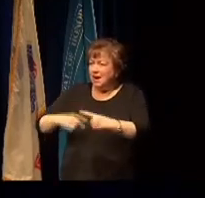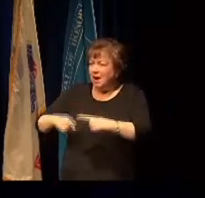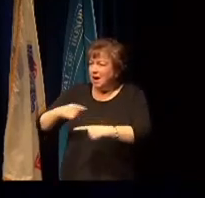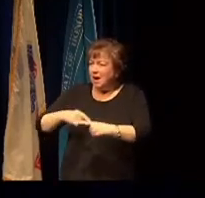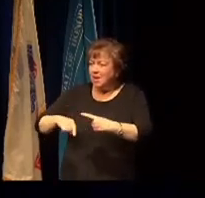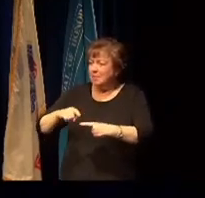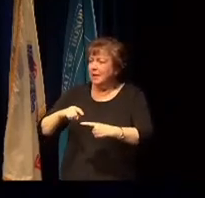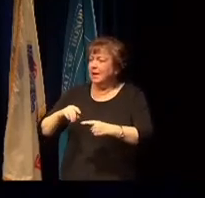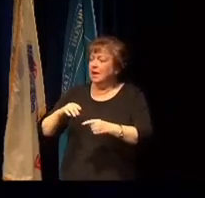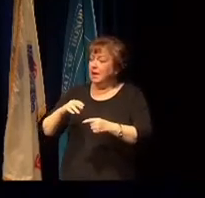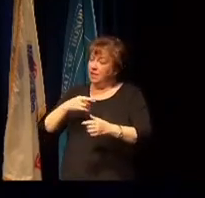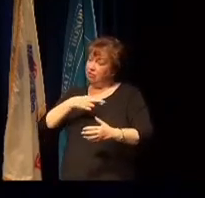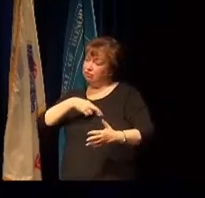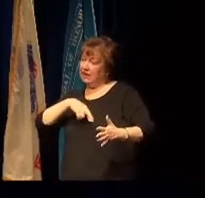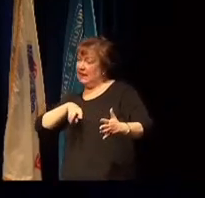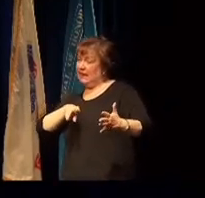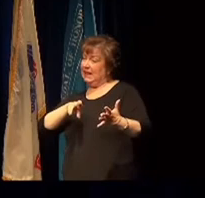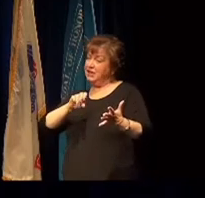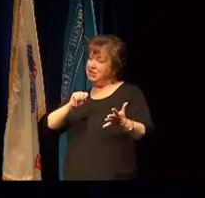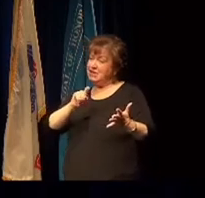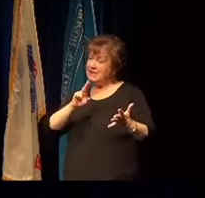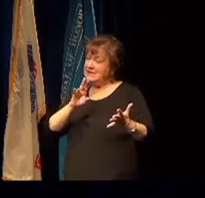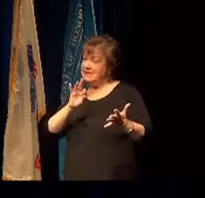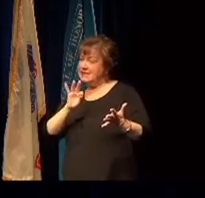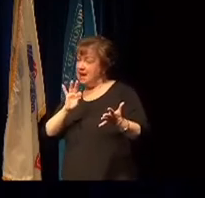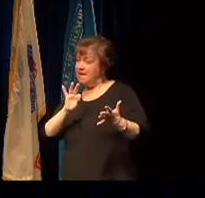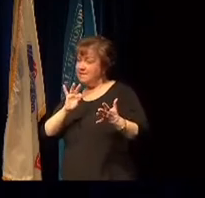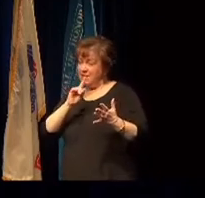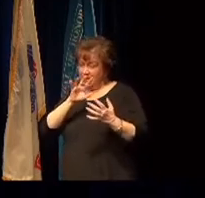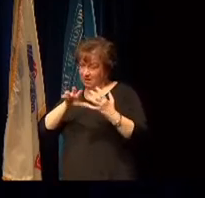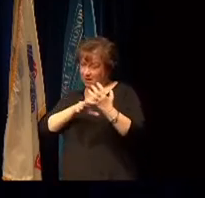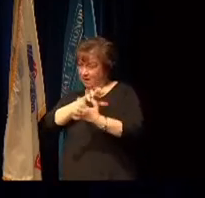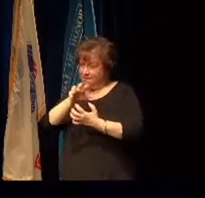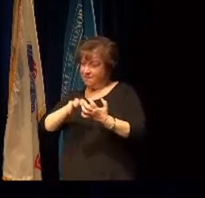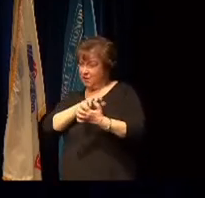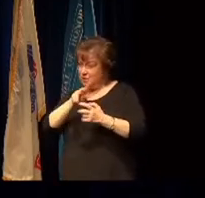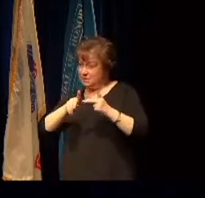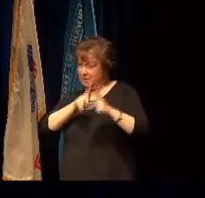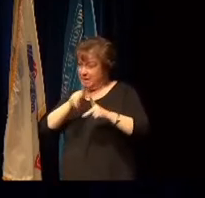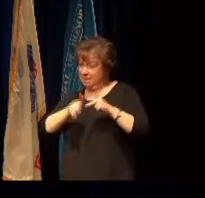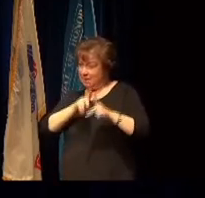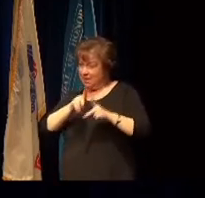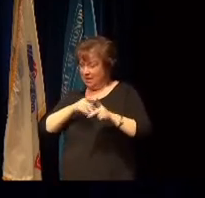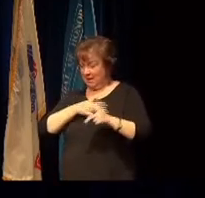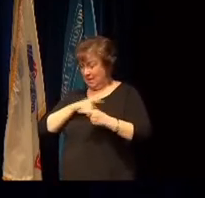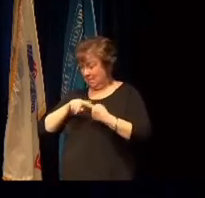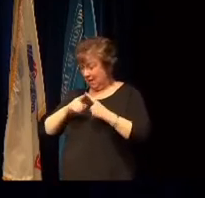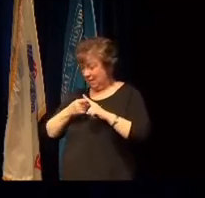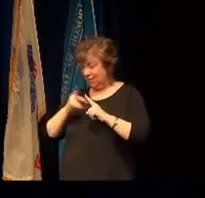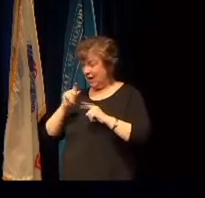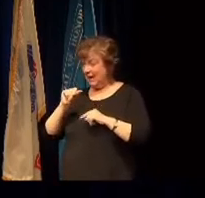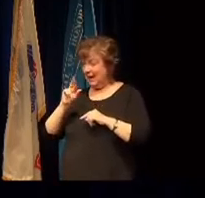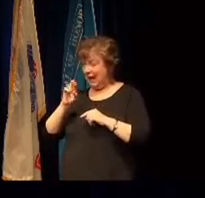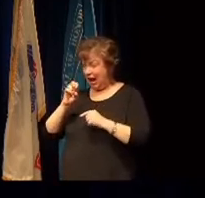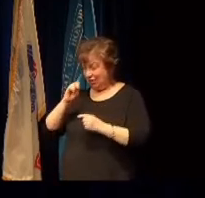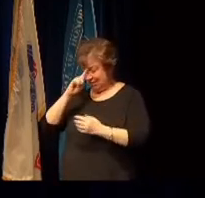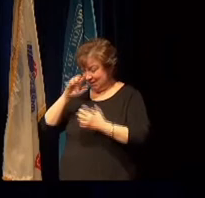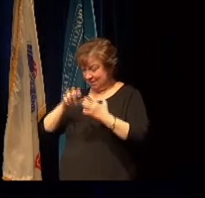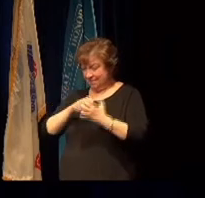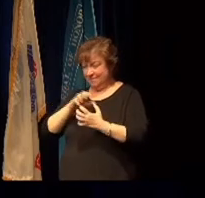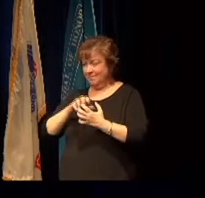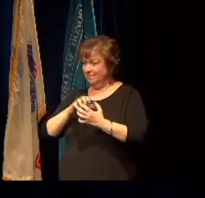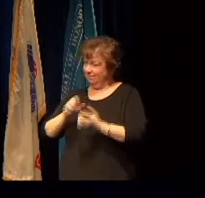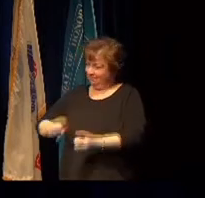the religious stuff that confuses people, that Karen was so confused with. You are a creation